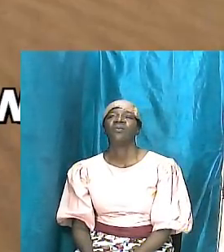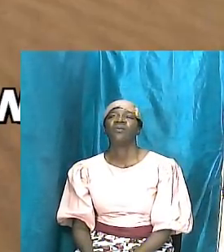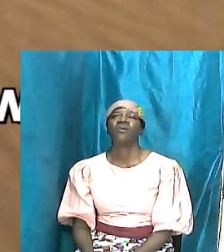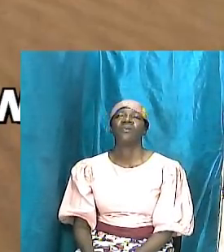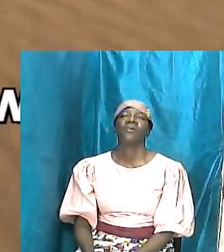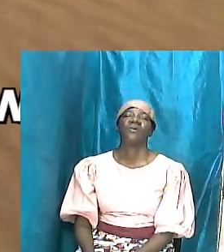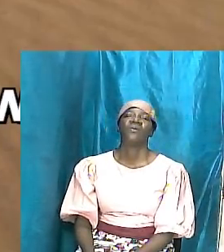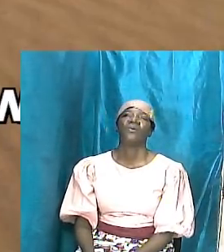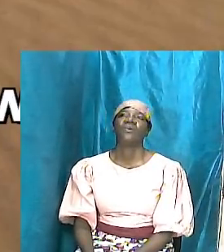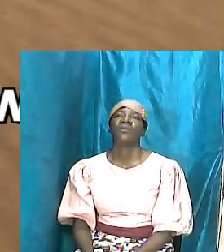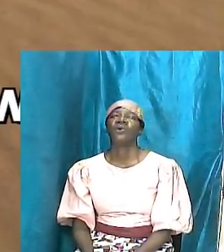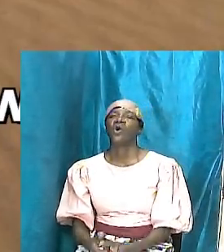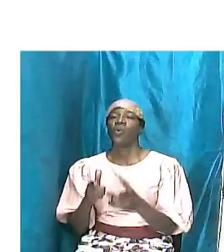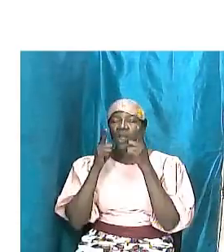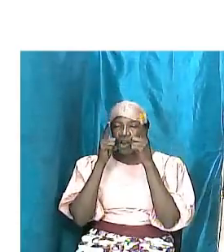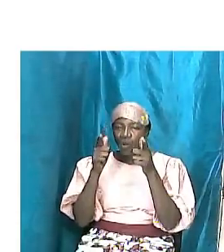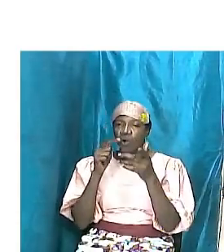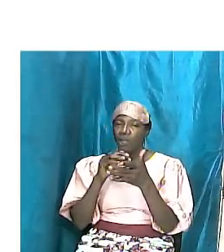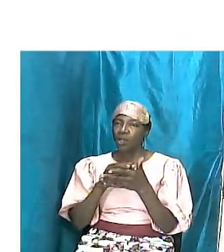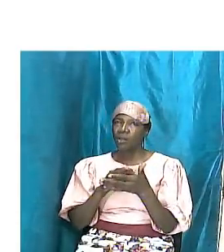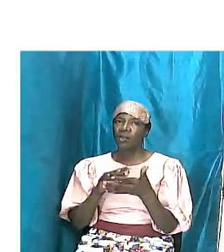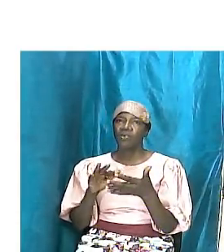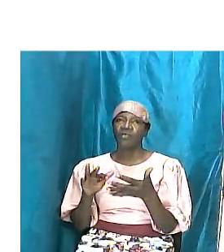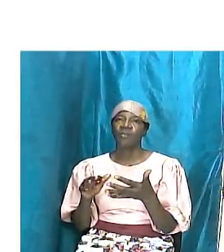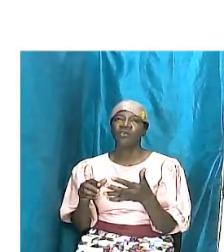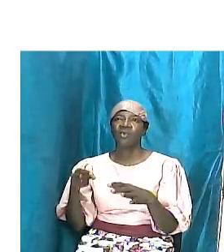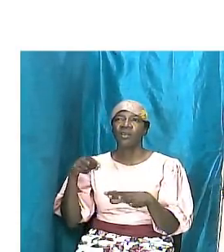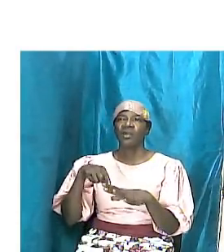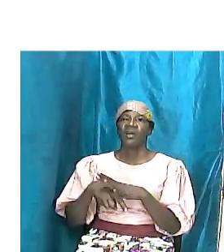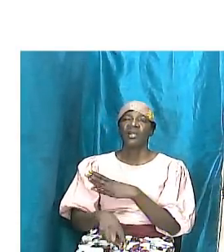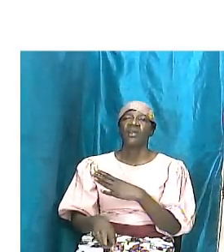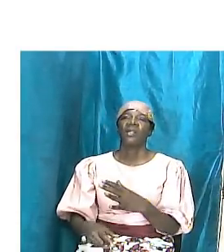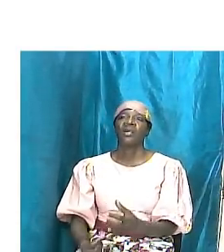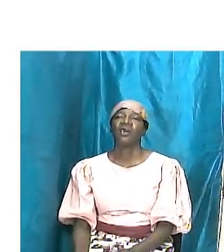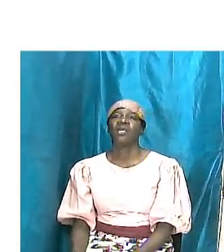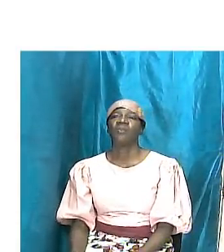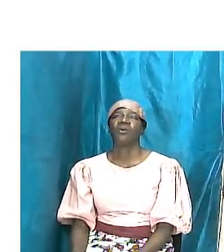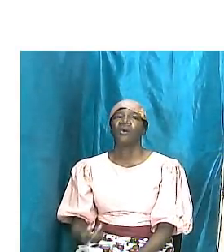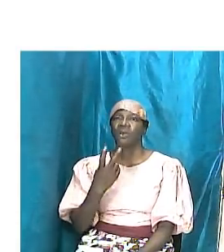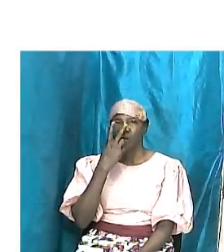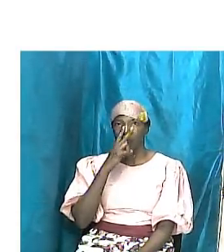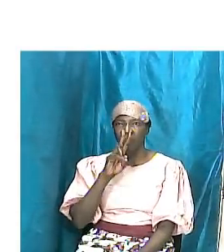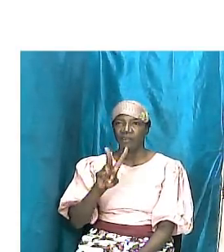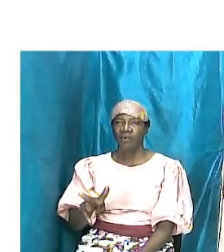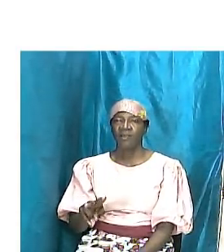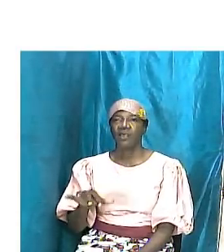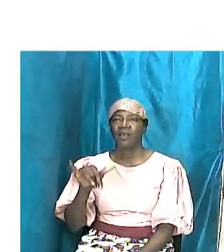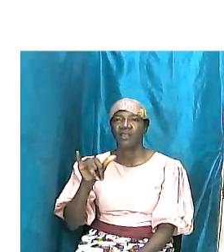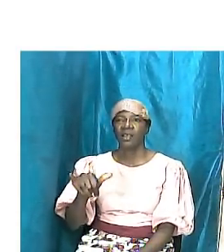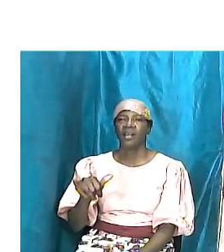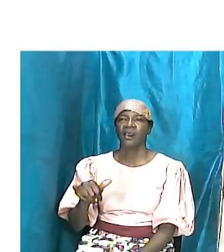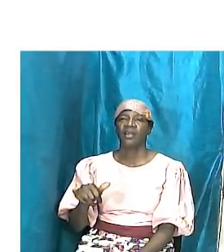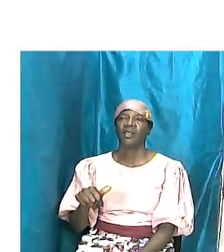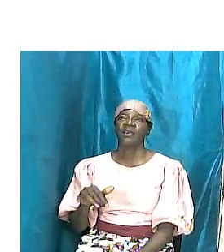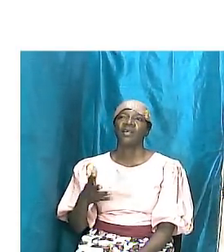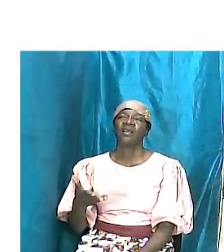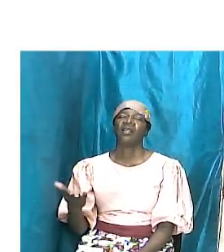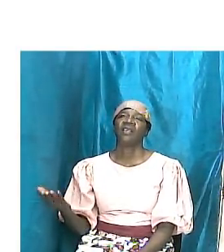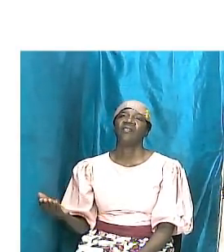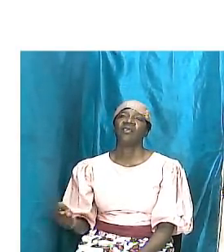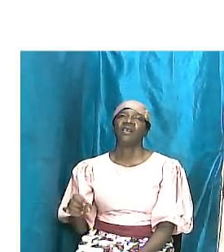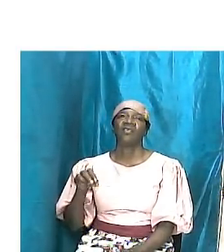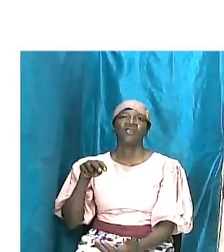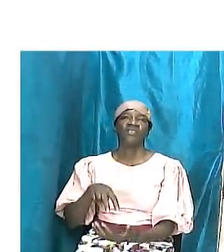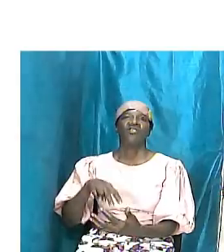we look into the scripture, as we dig deep into the scripture, we are going to see that these things jump out at us.